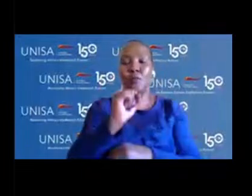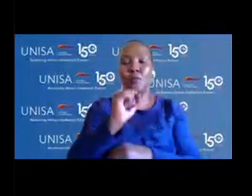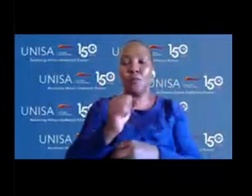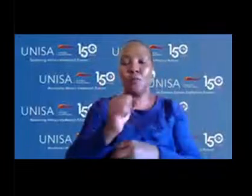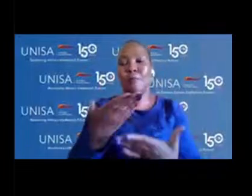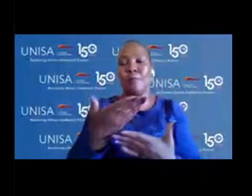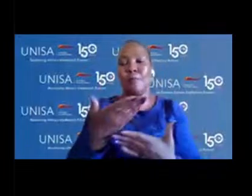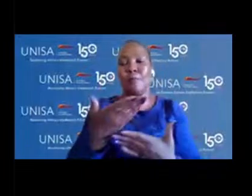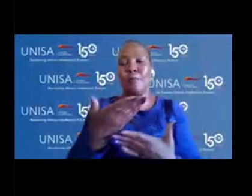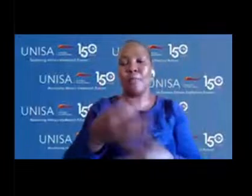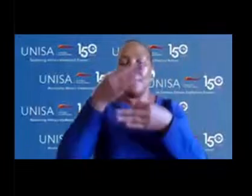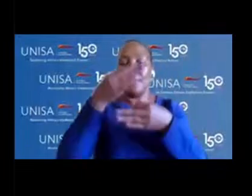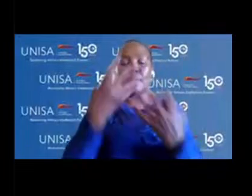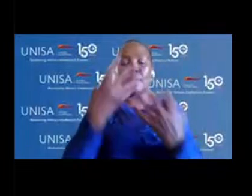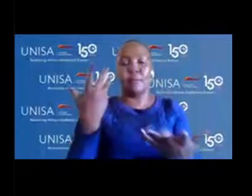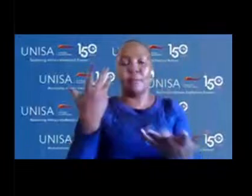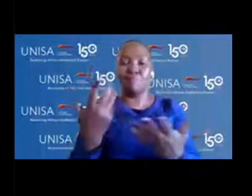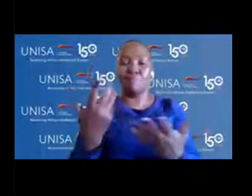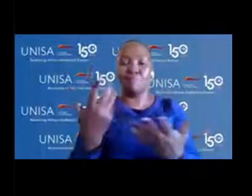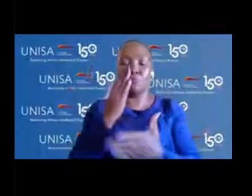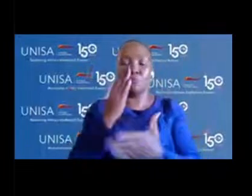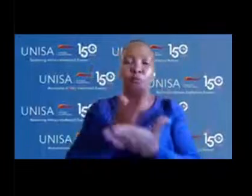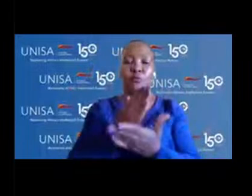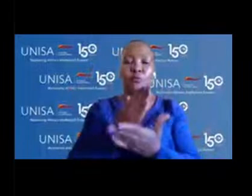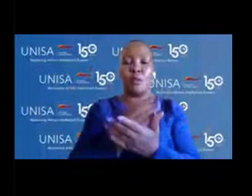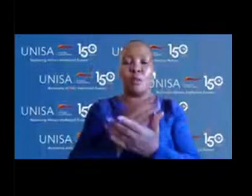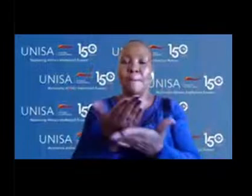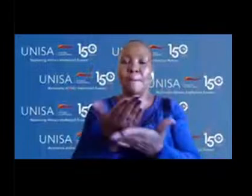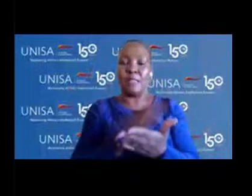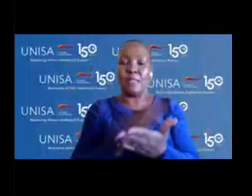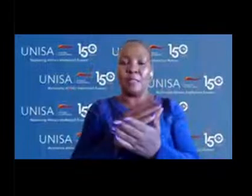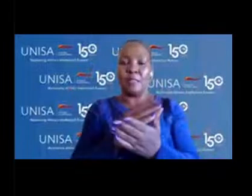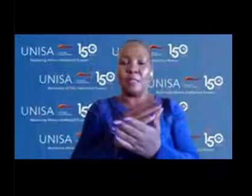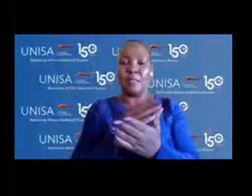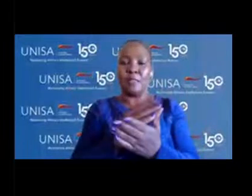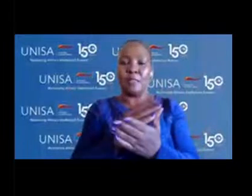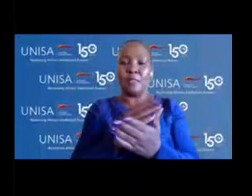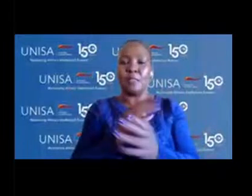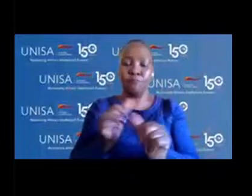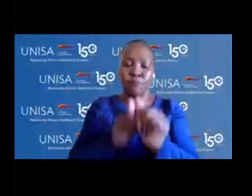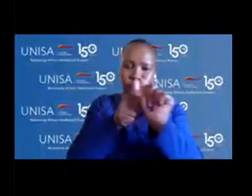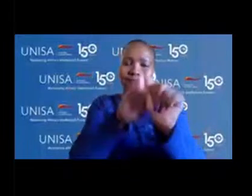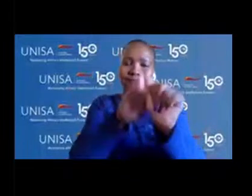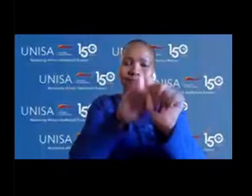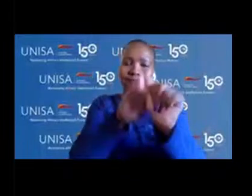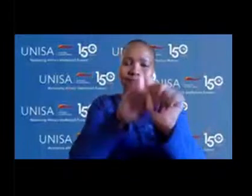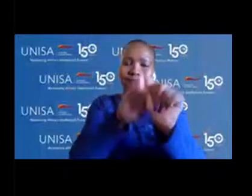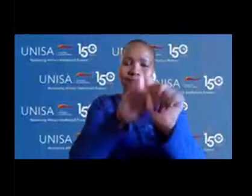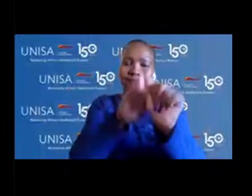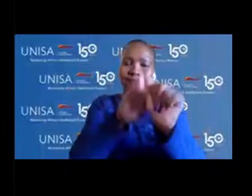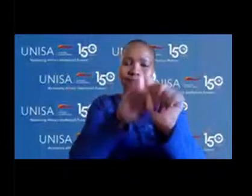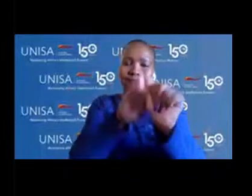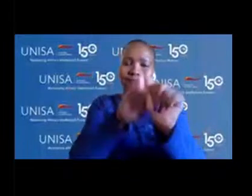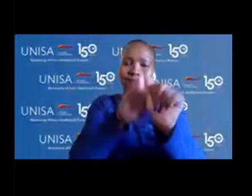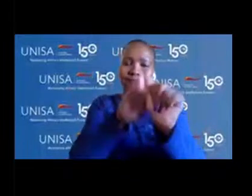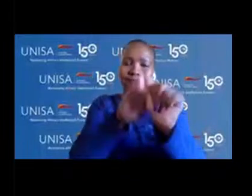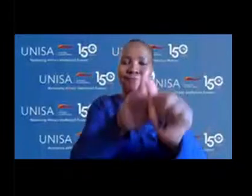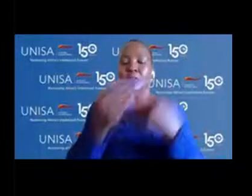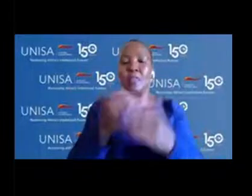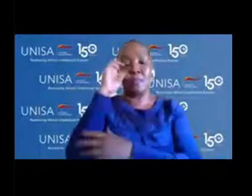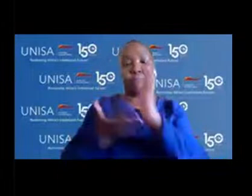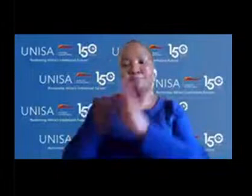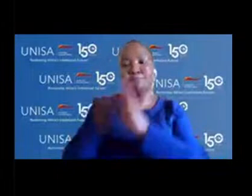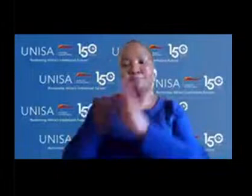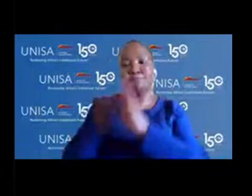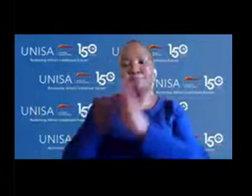that the pages are in order. And remember that you upload as one PDF